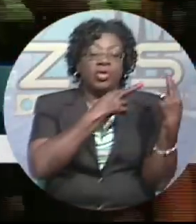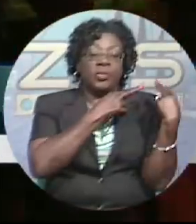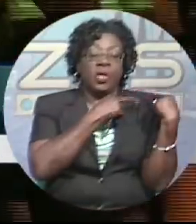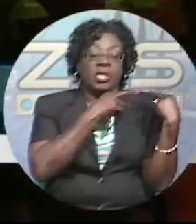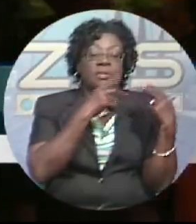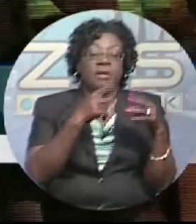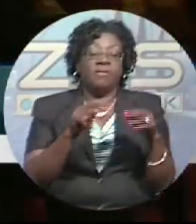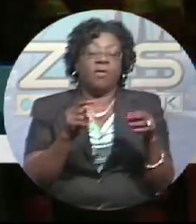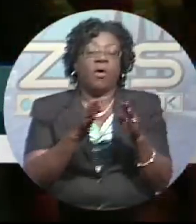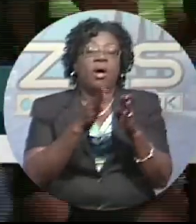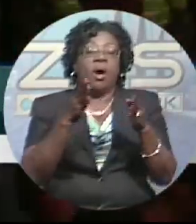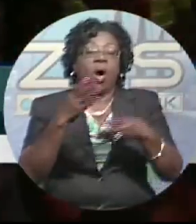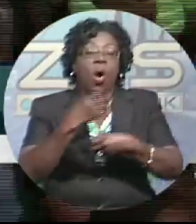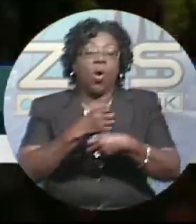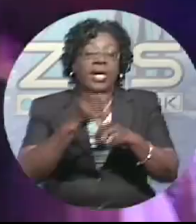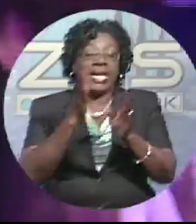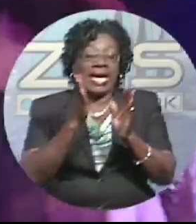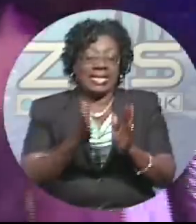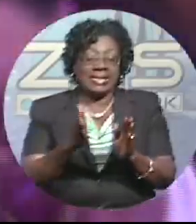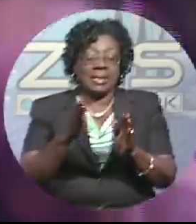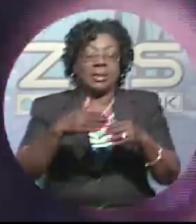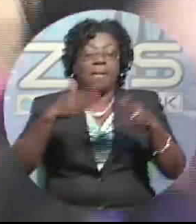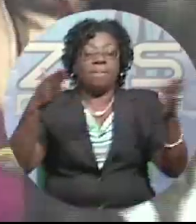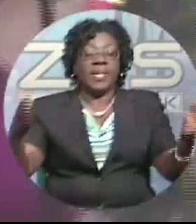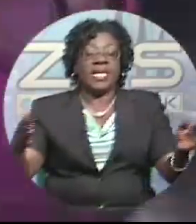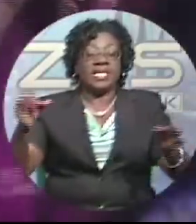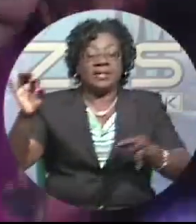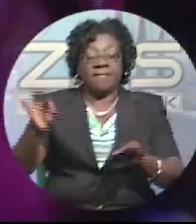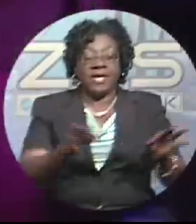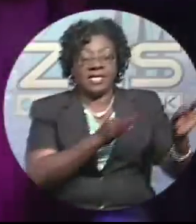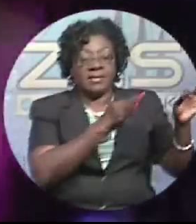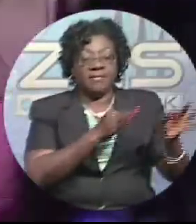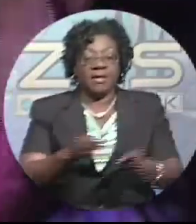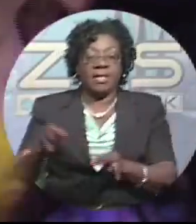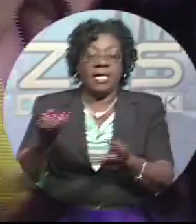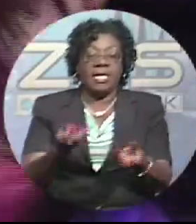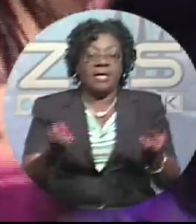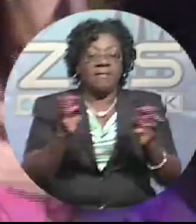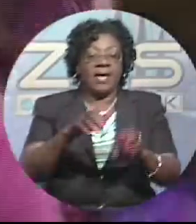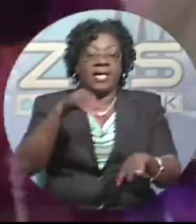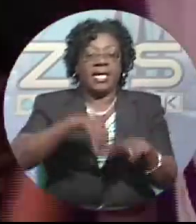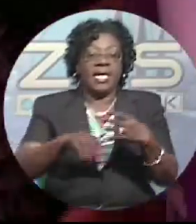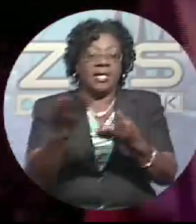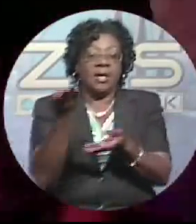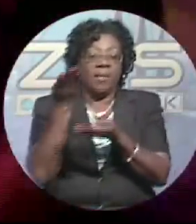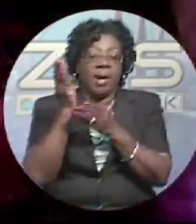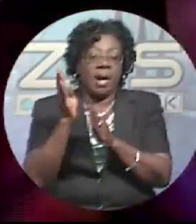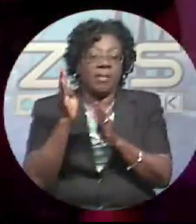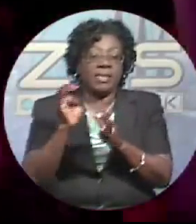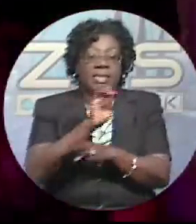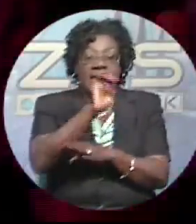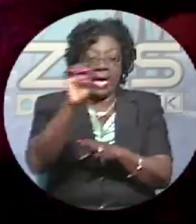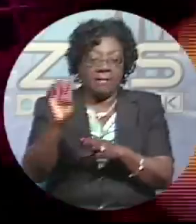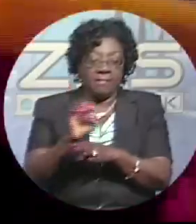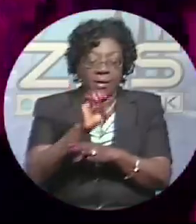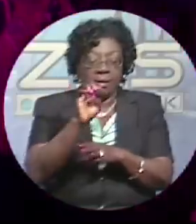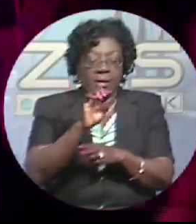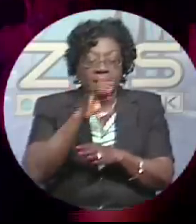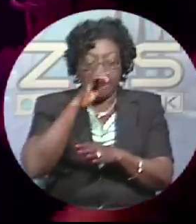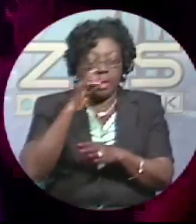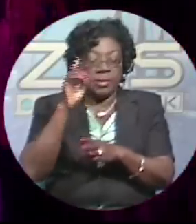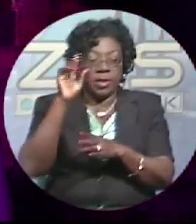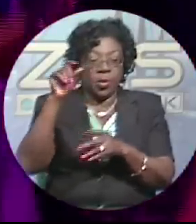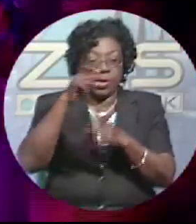the biggest cultural event to hit the Bahamas to date. He says it's no surprise that the event was